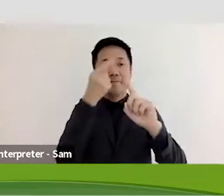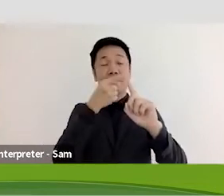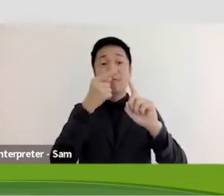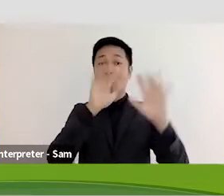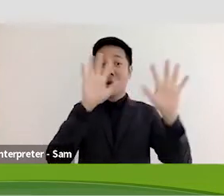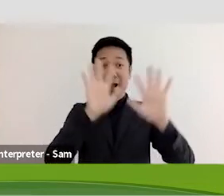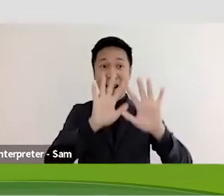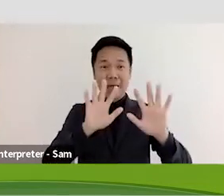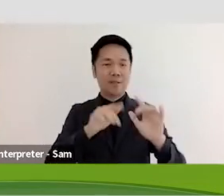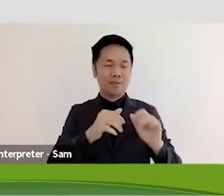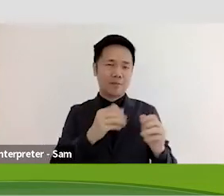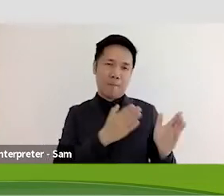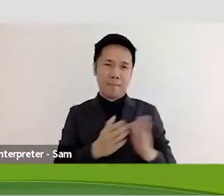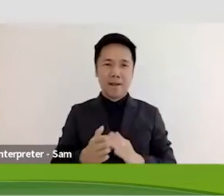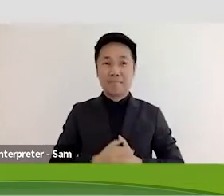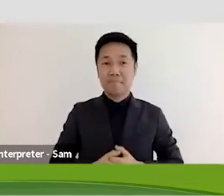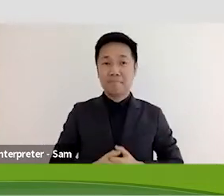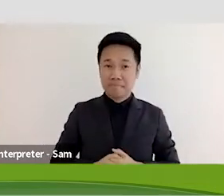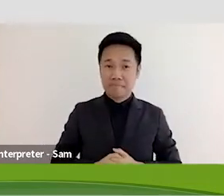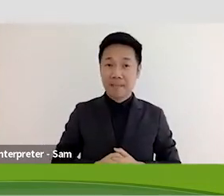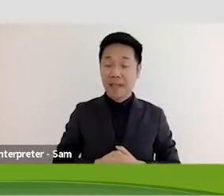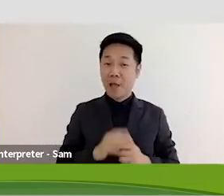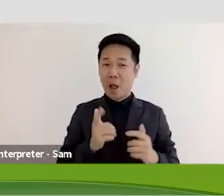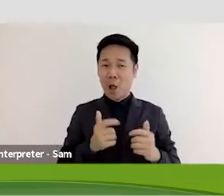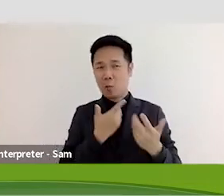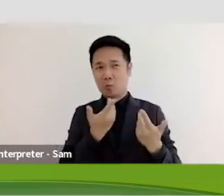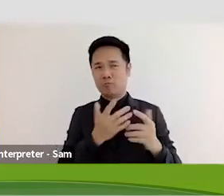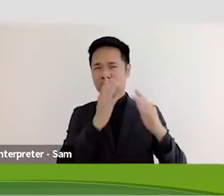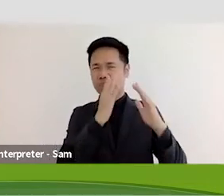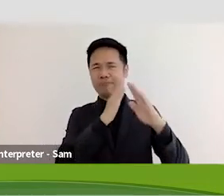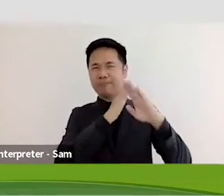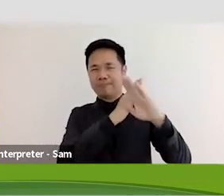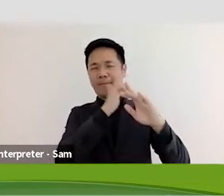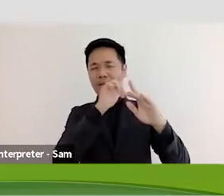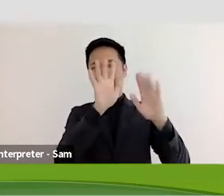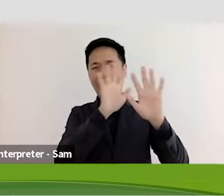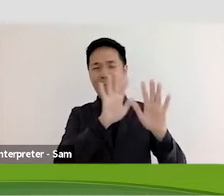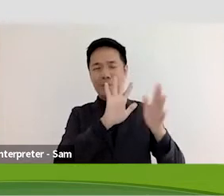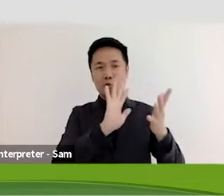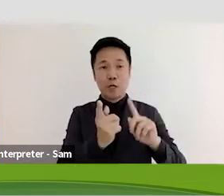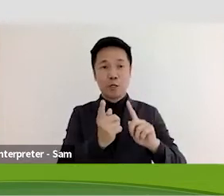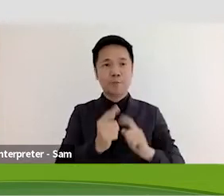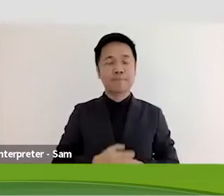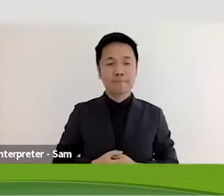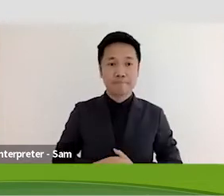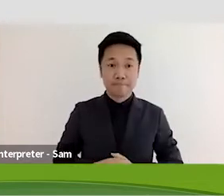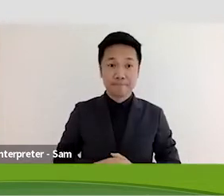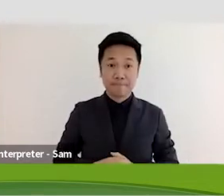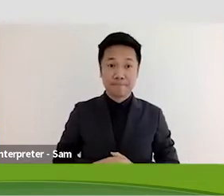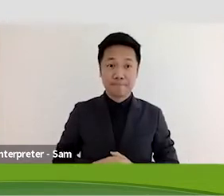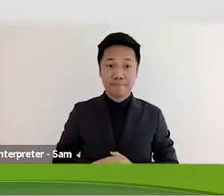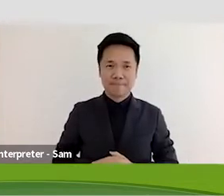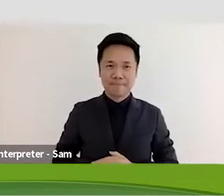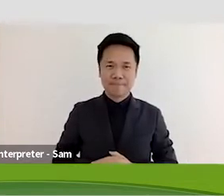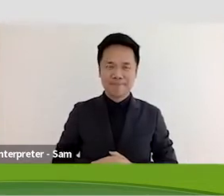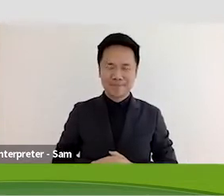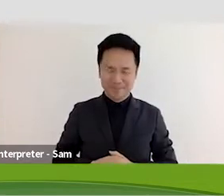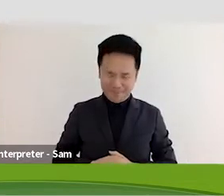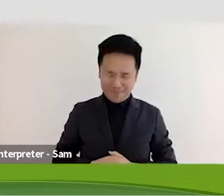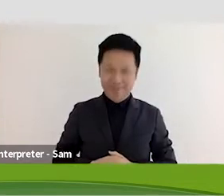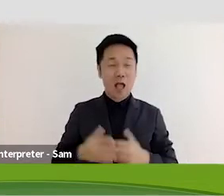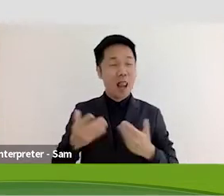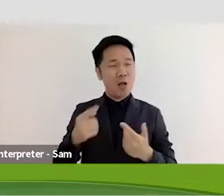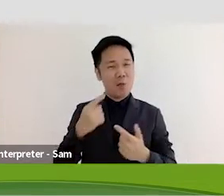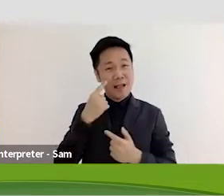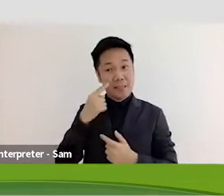climate action, that is, to address climate change. From the first session, we now better understand the gendered impacts